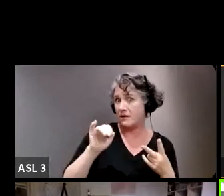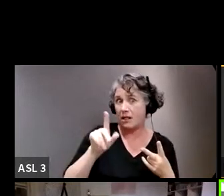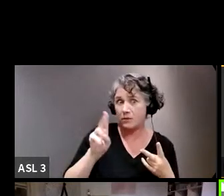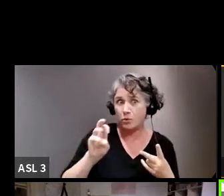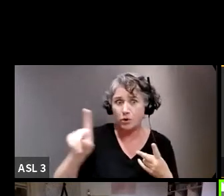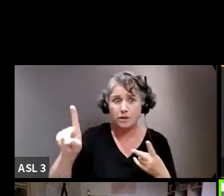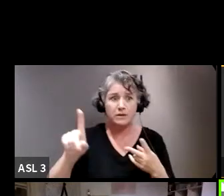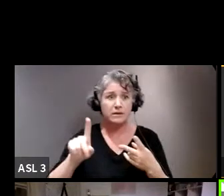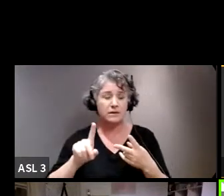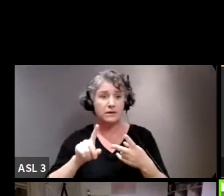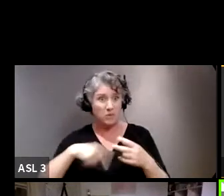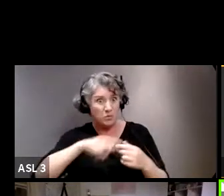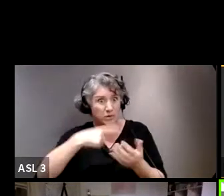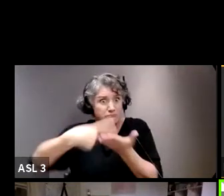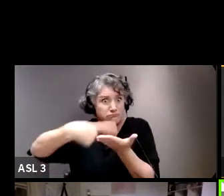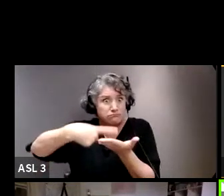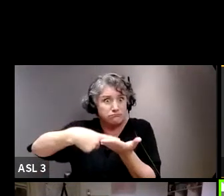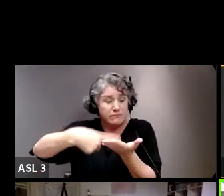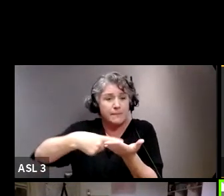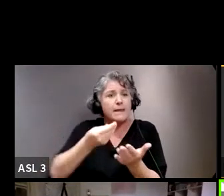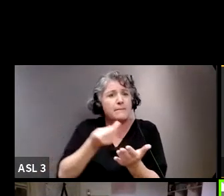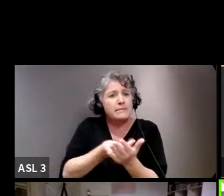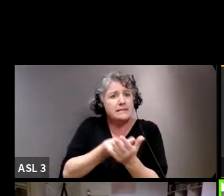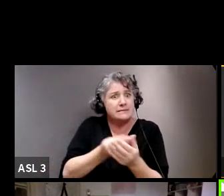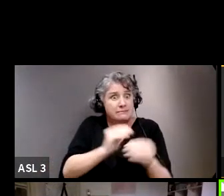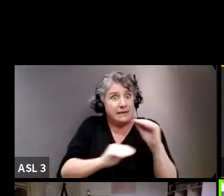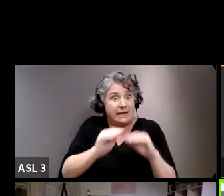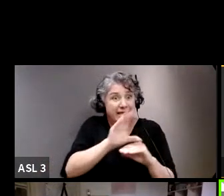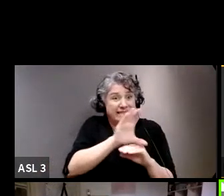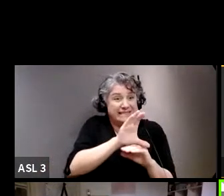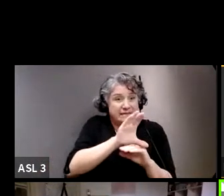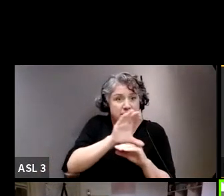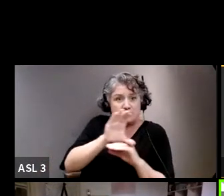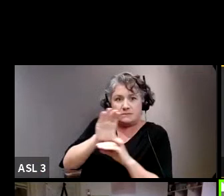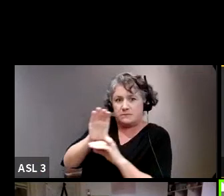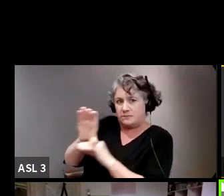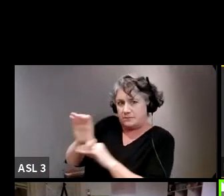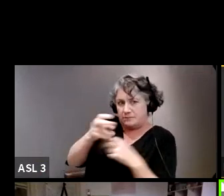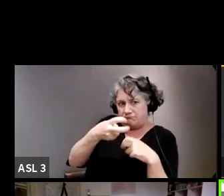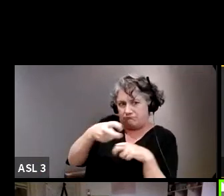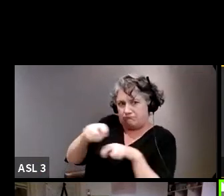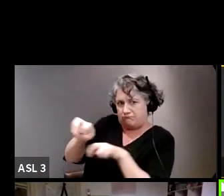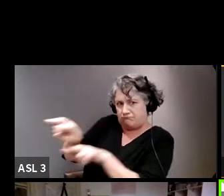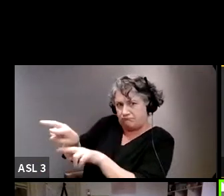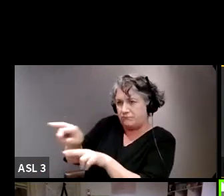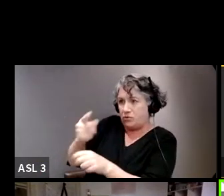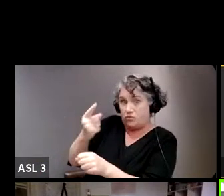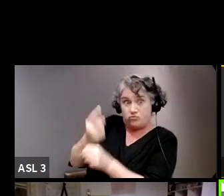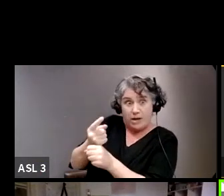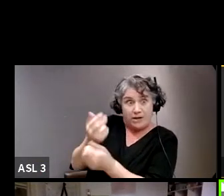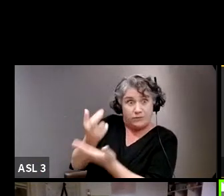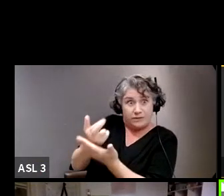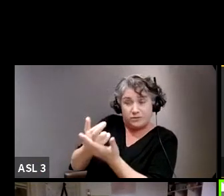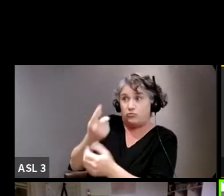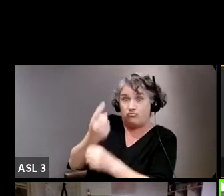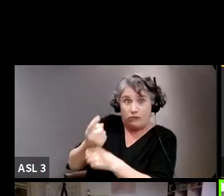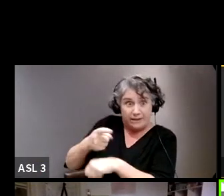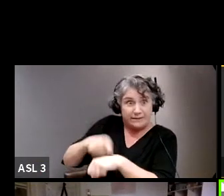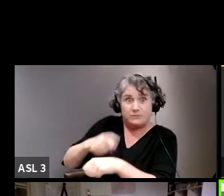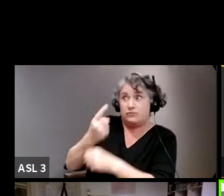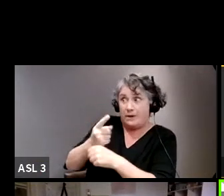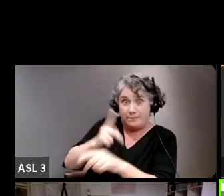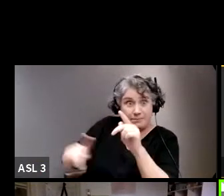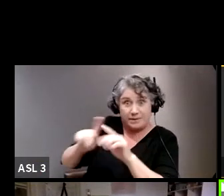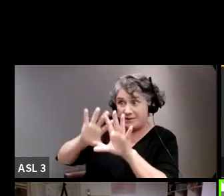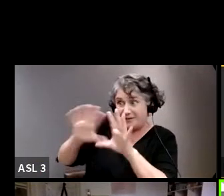about how do we actually look at getting the right resources to people at the right time to achieve the right outcomes